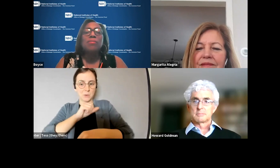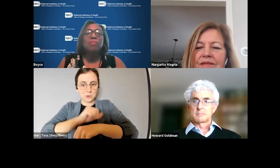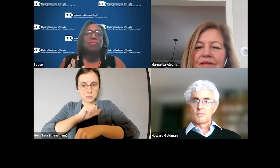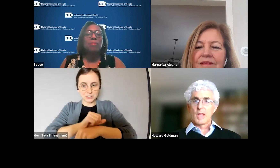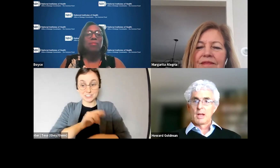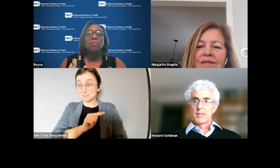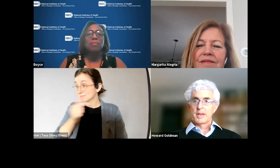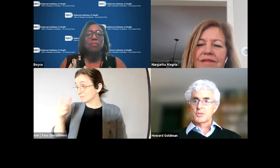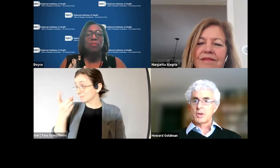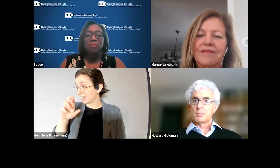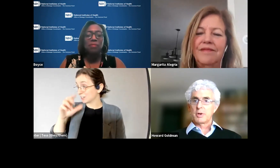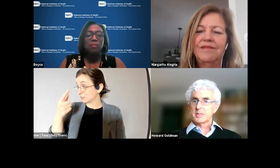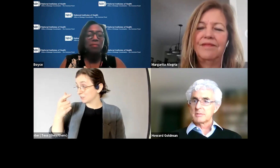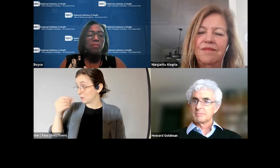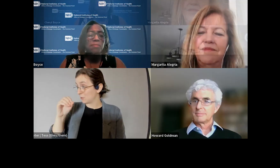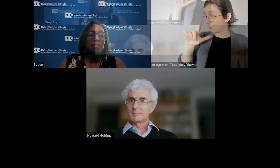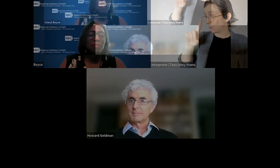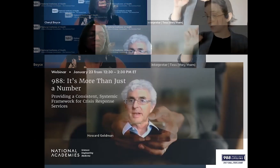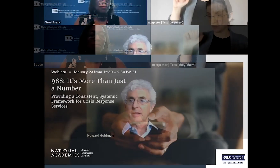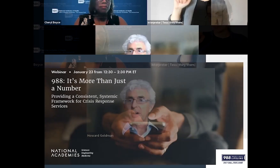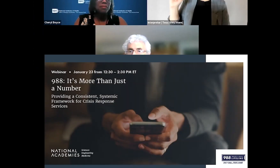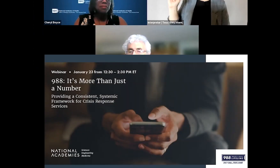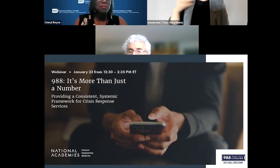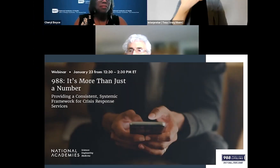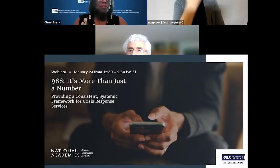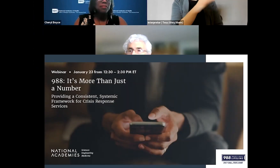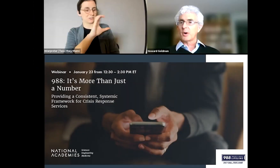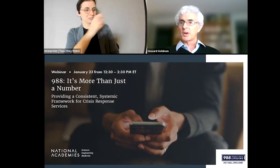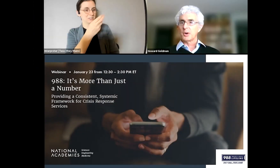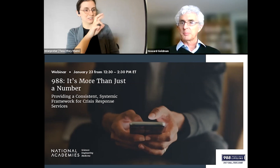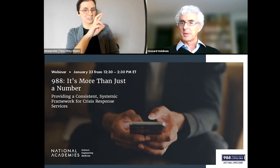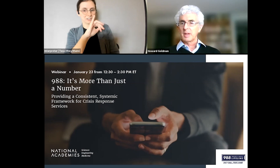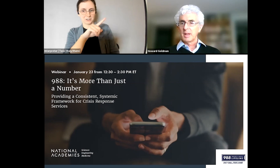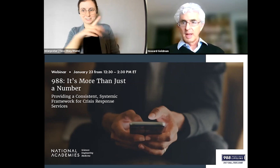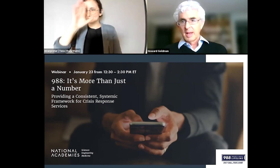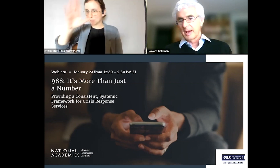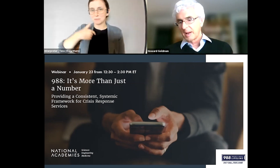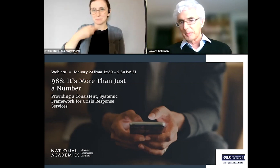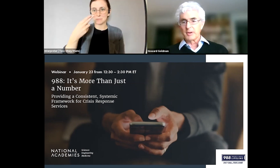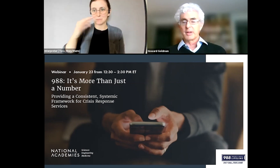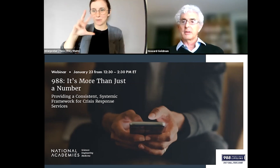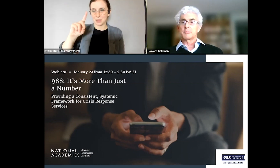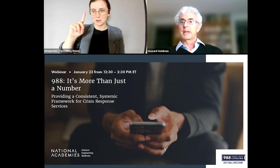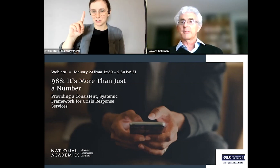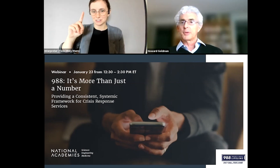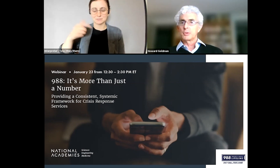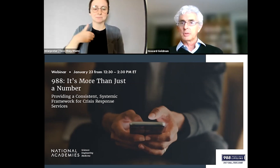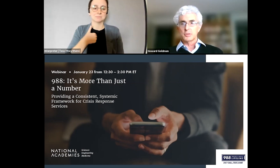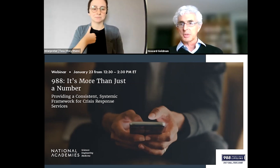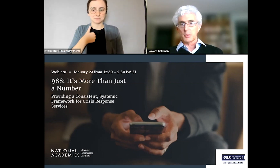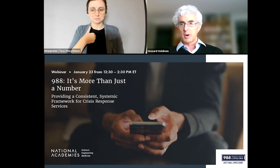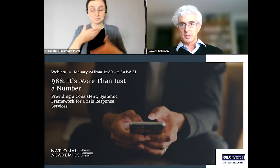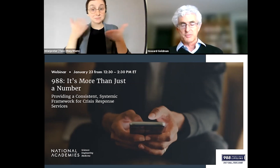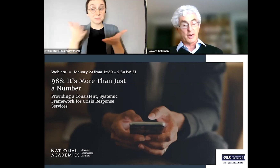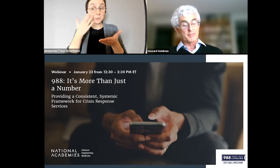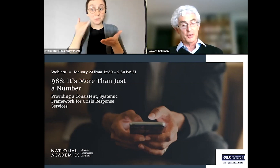Goldman? Thanks, Cheryl Boyce. And thoughtful indeed. I'm Howard Goldman, and I'm here to make a few